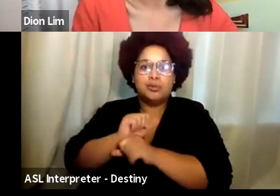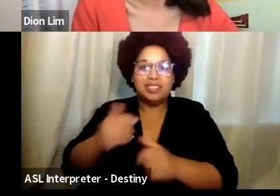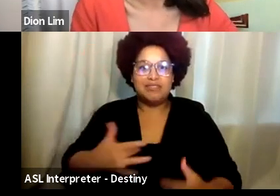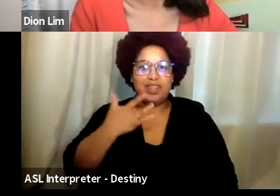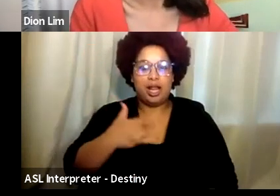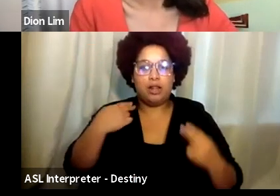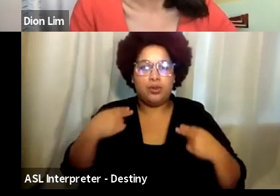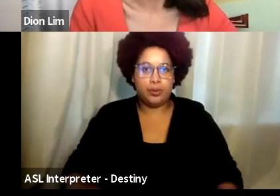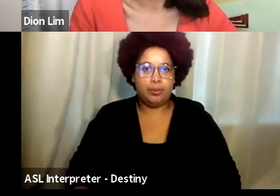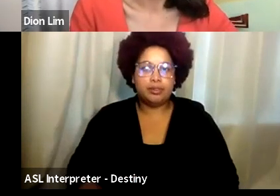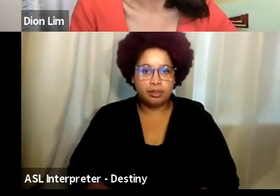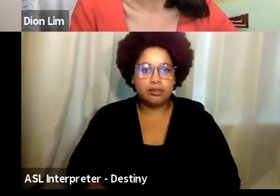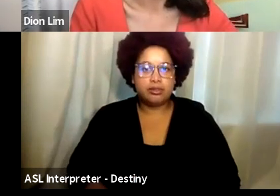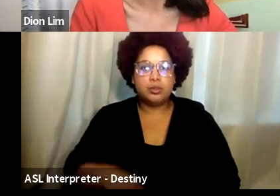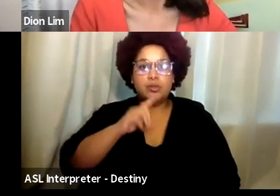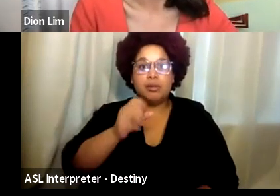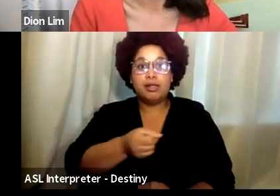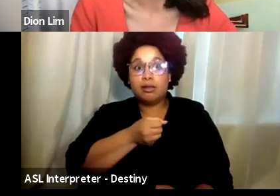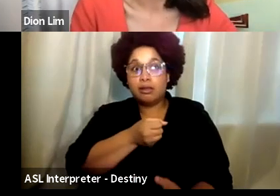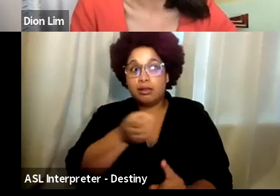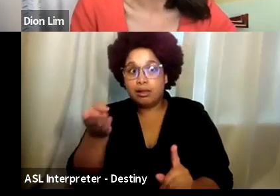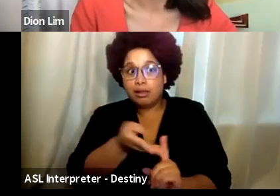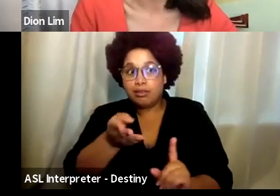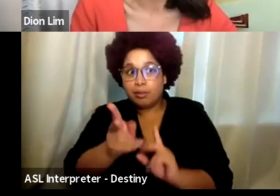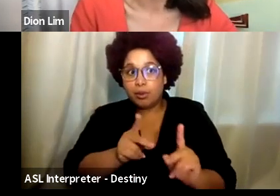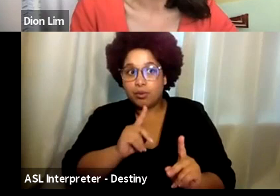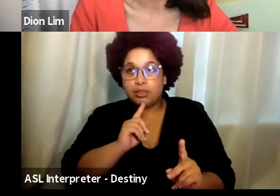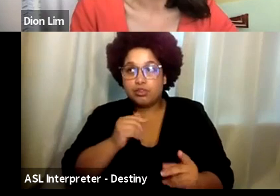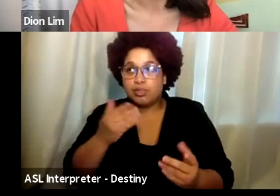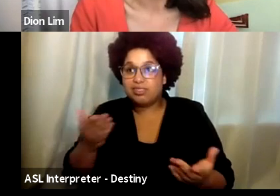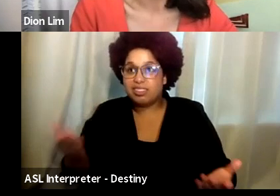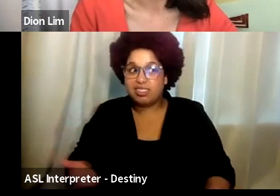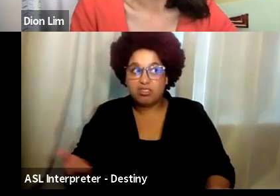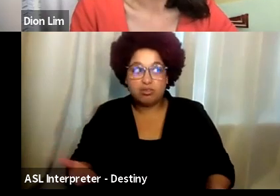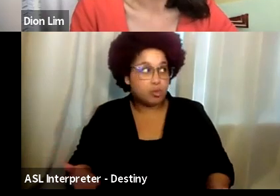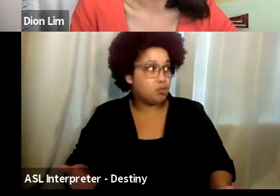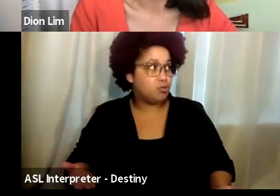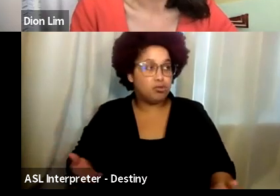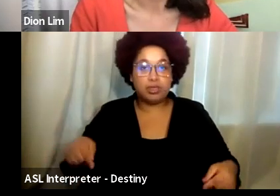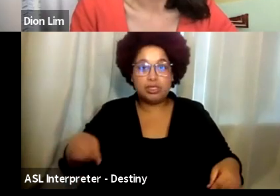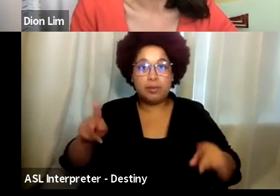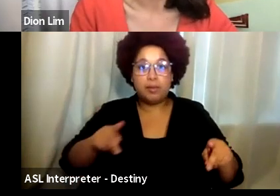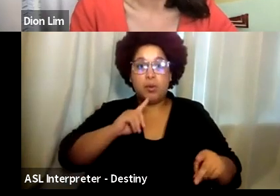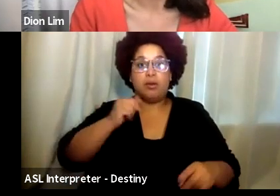human, to be able to convince people that yes, we actually exist and we're here and these are the people that we